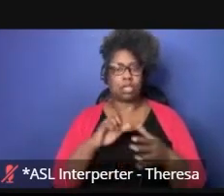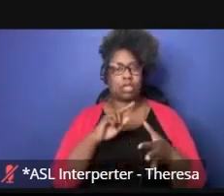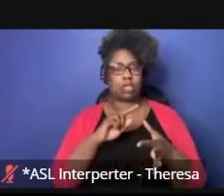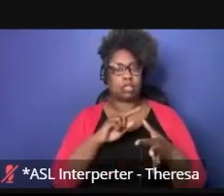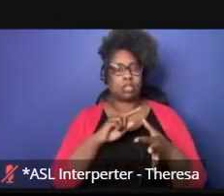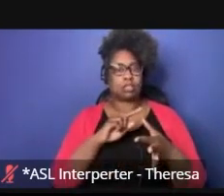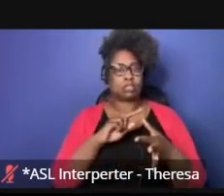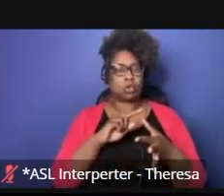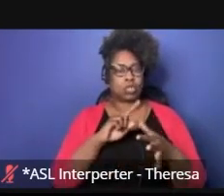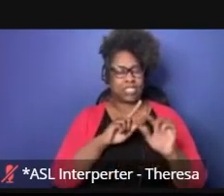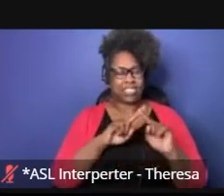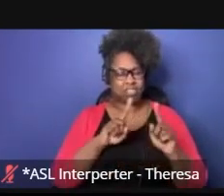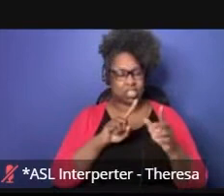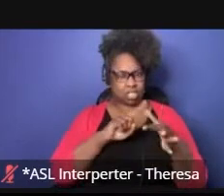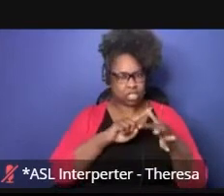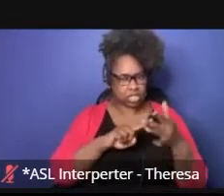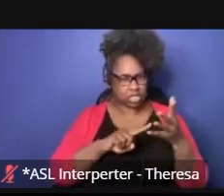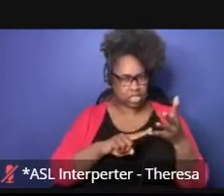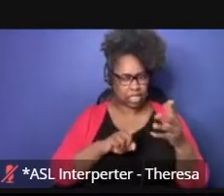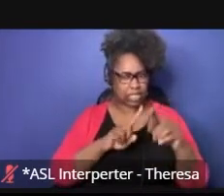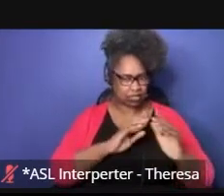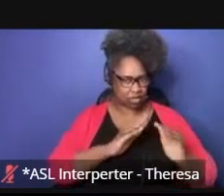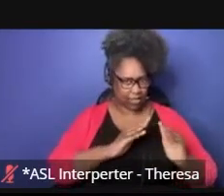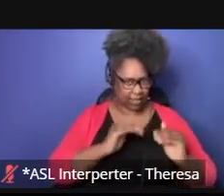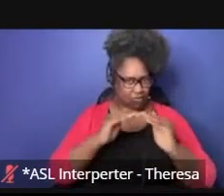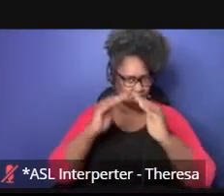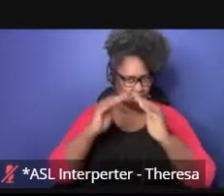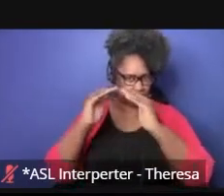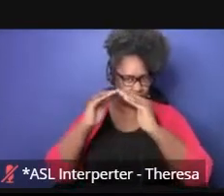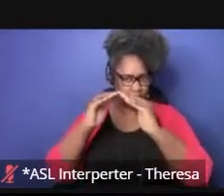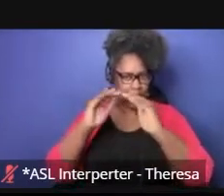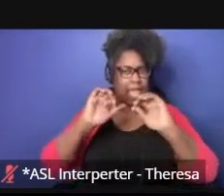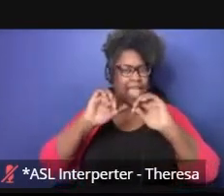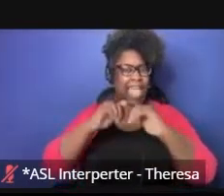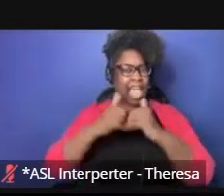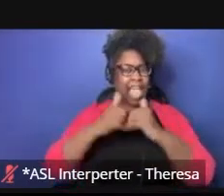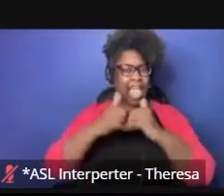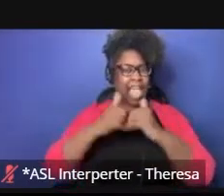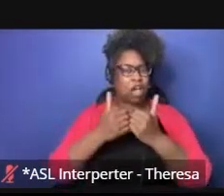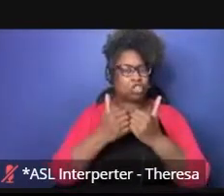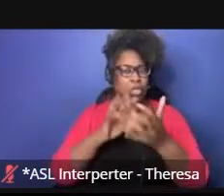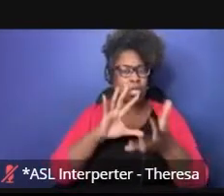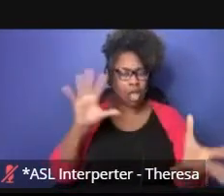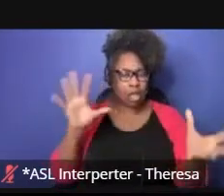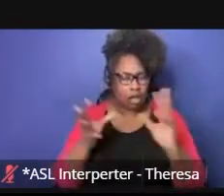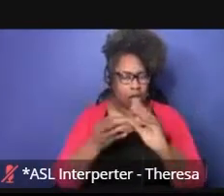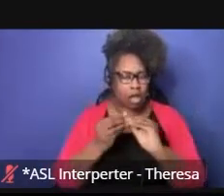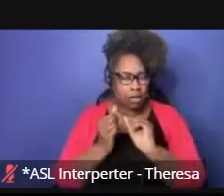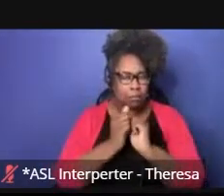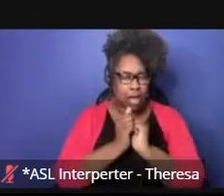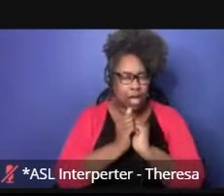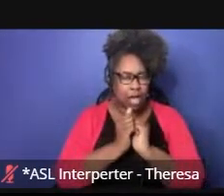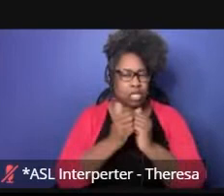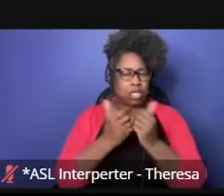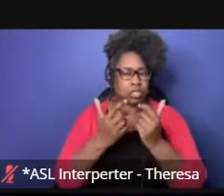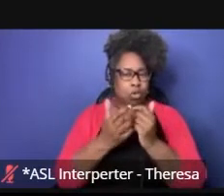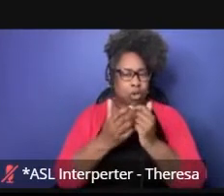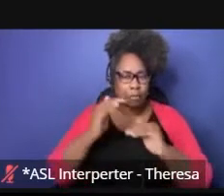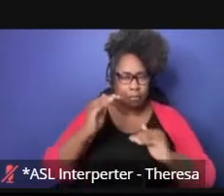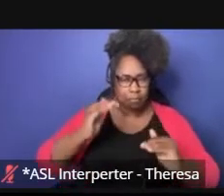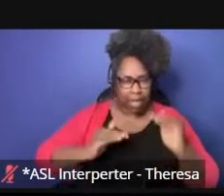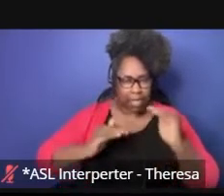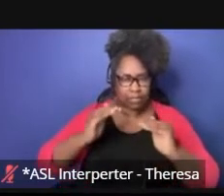multiple levels be brought into a coherent, balanced, competency-based system of accountability